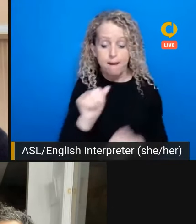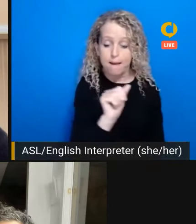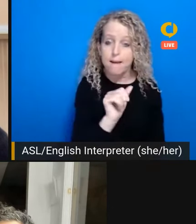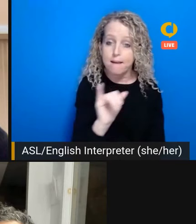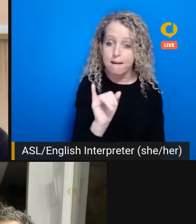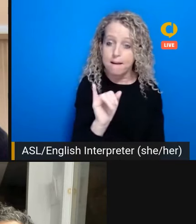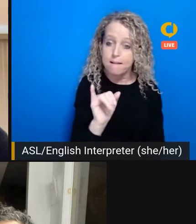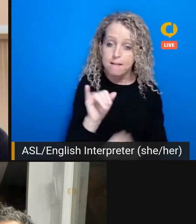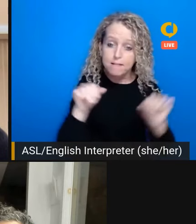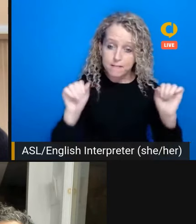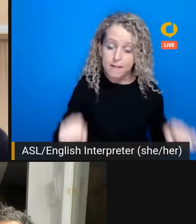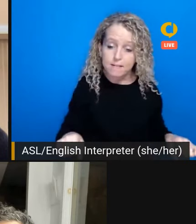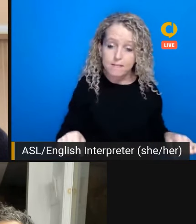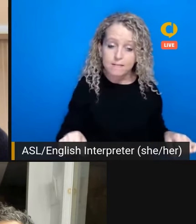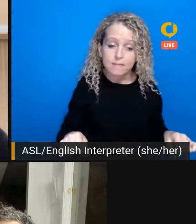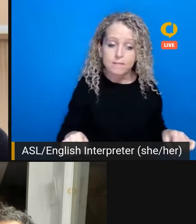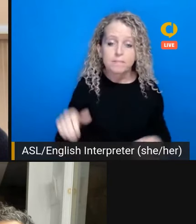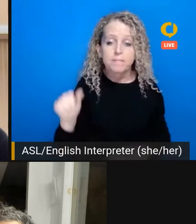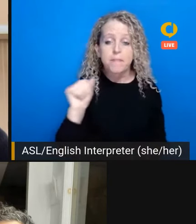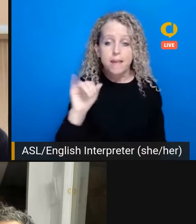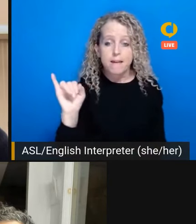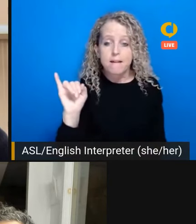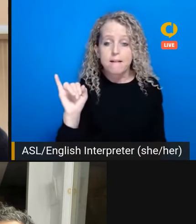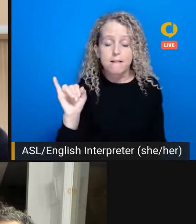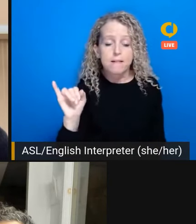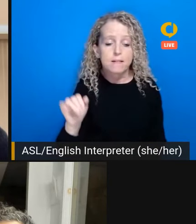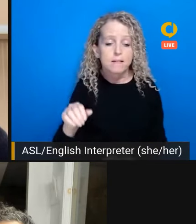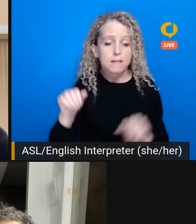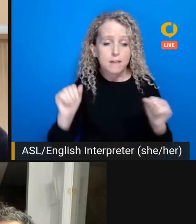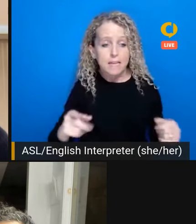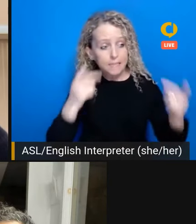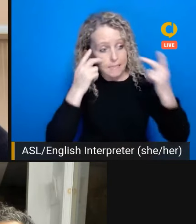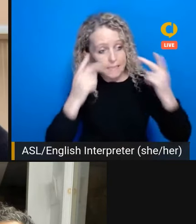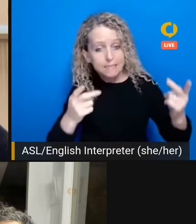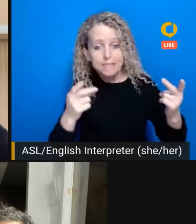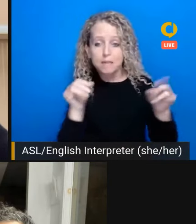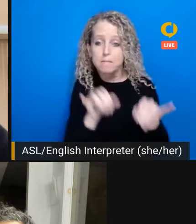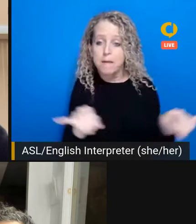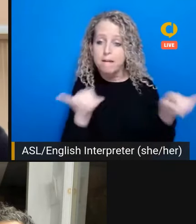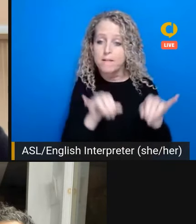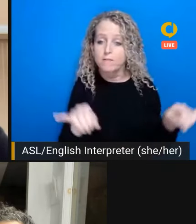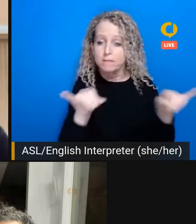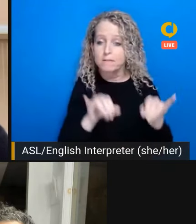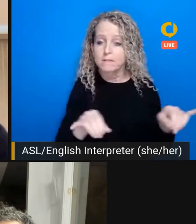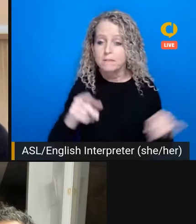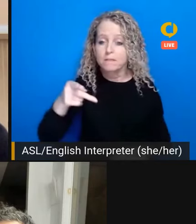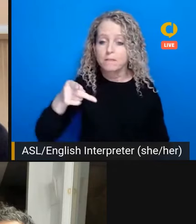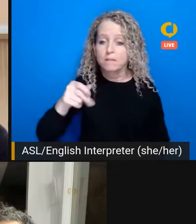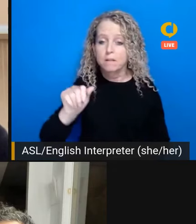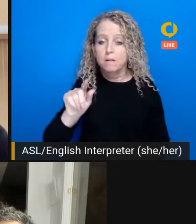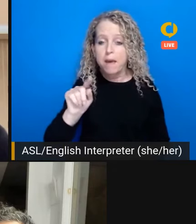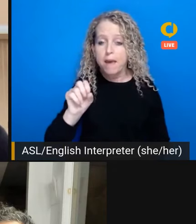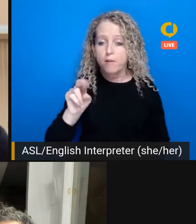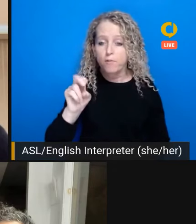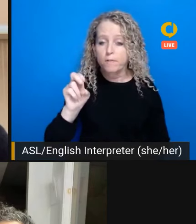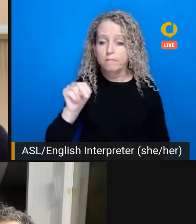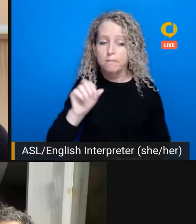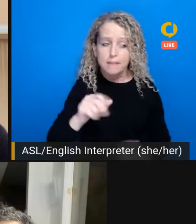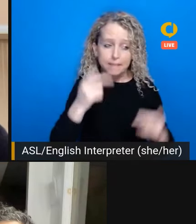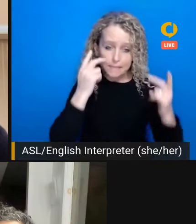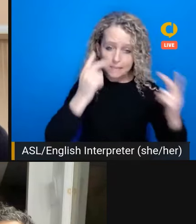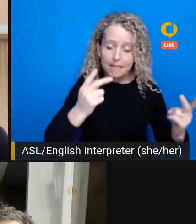patterns in data that human beings can't really look at is part of the problem, because